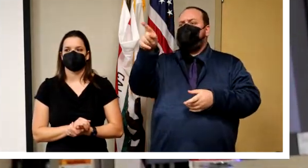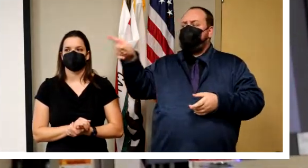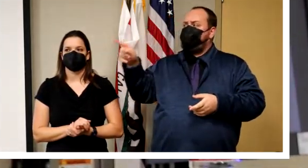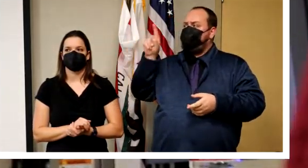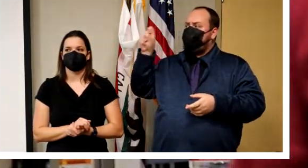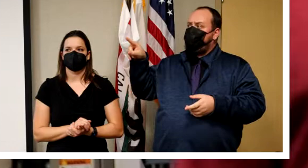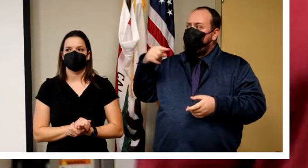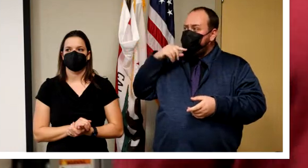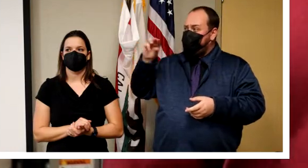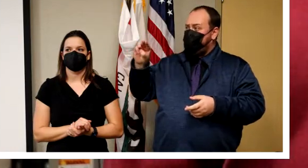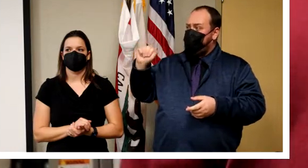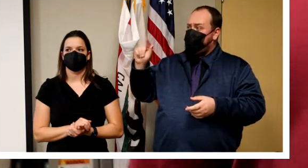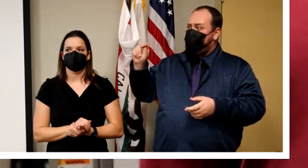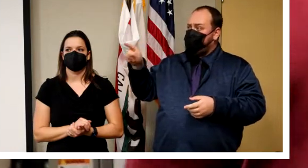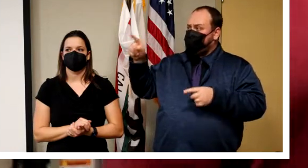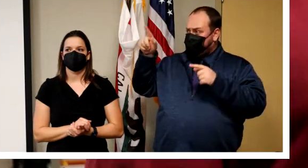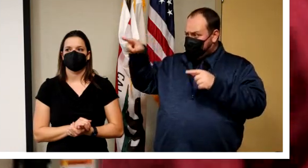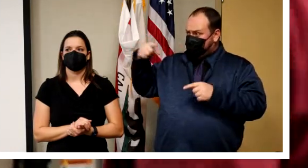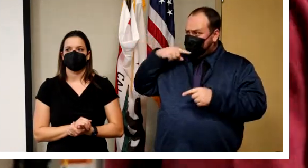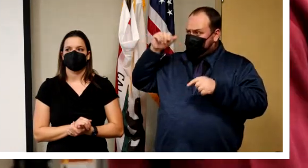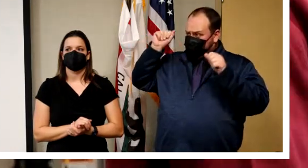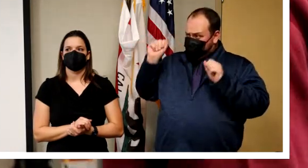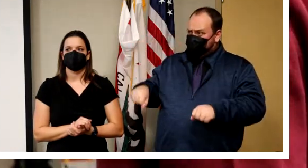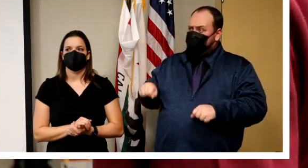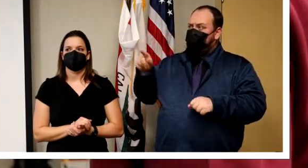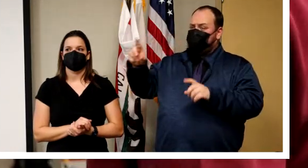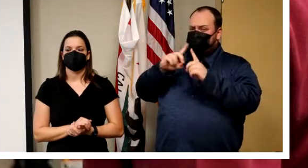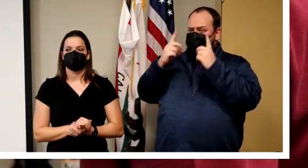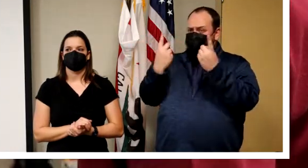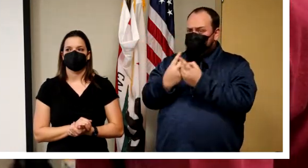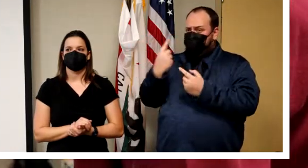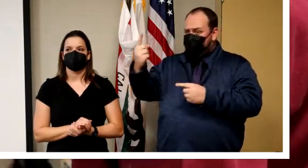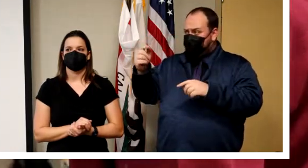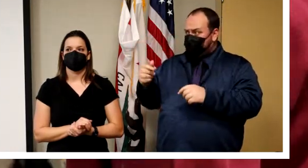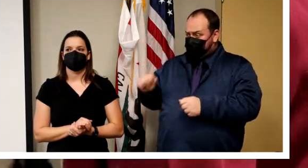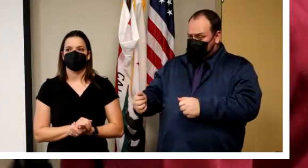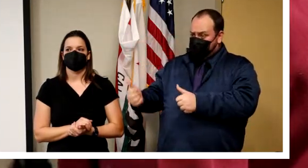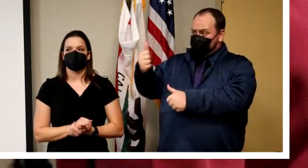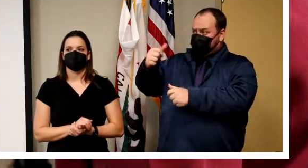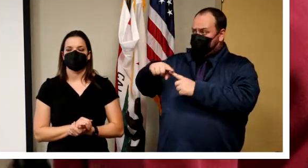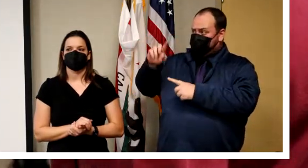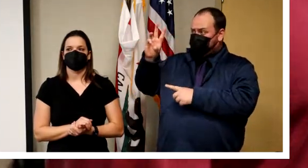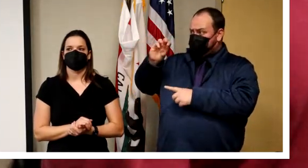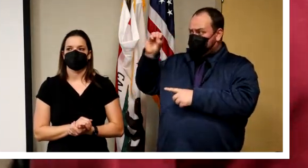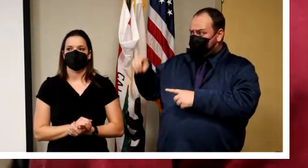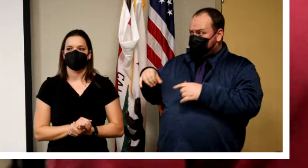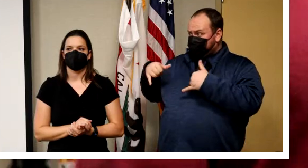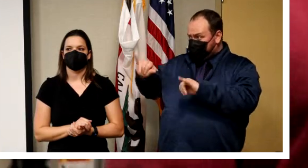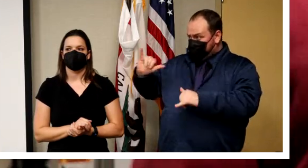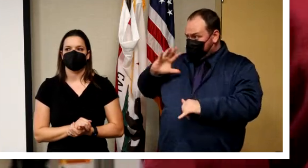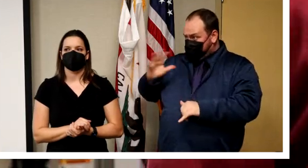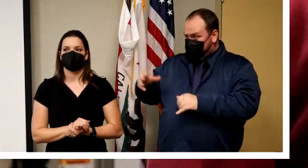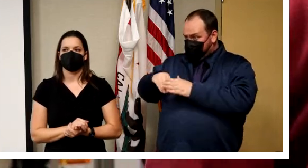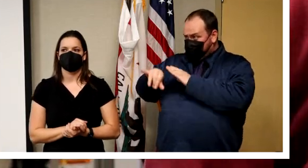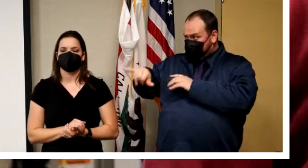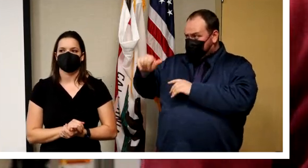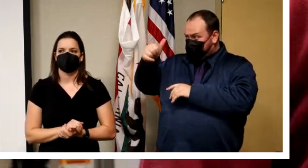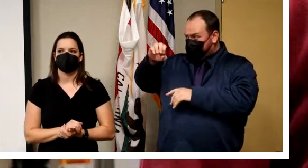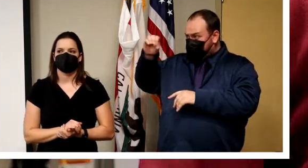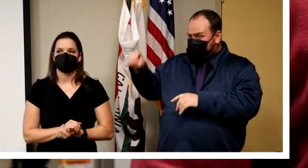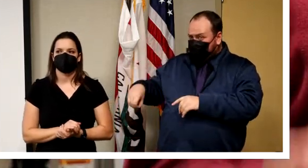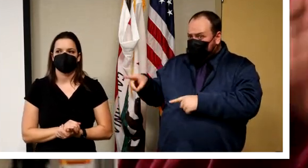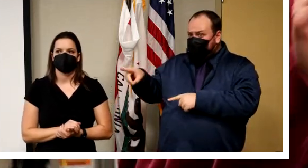Could District 1 in that example go up to 6% and it would still be a range of 10%, or does it have to be